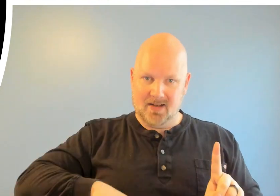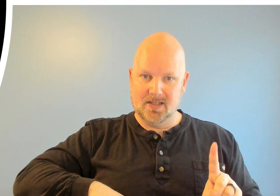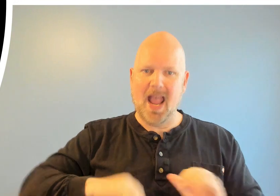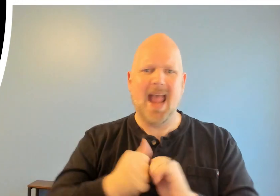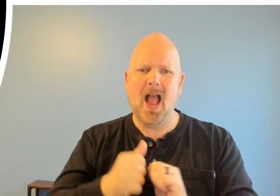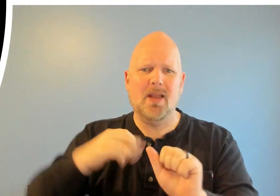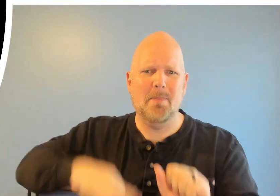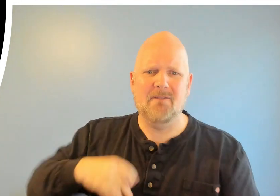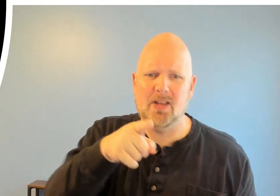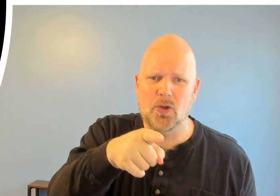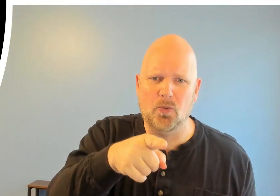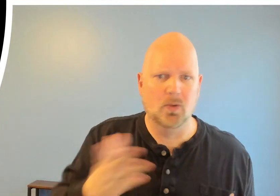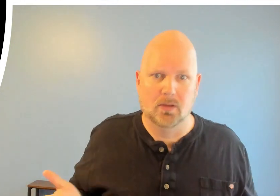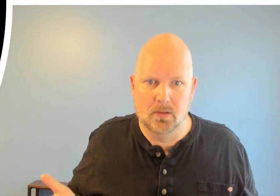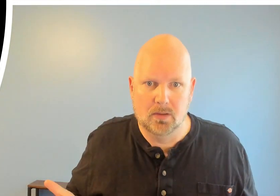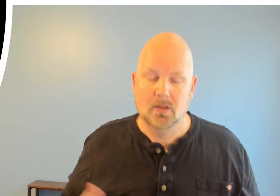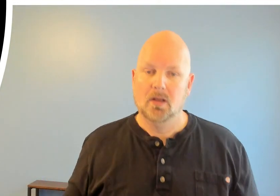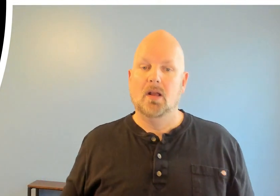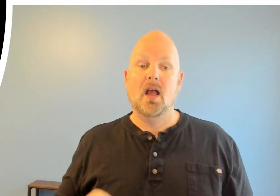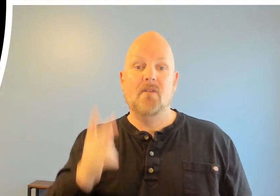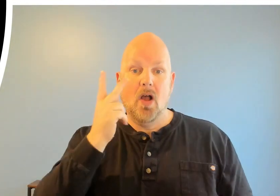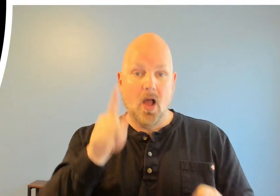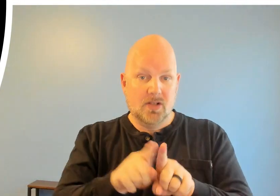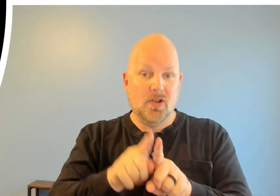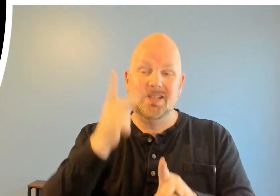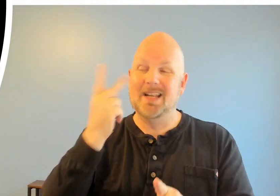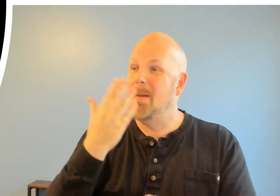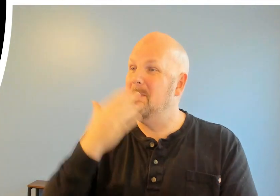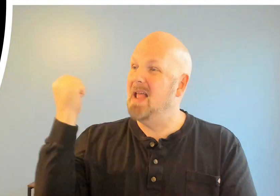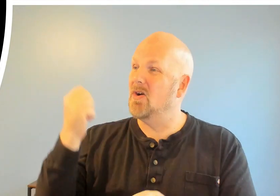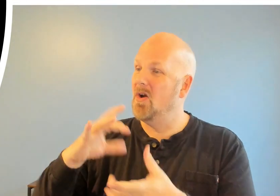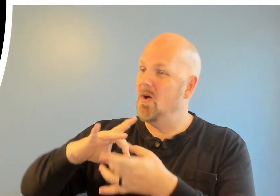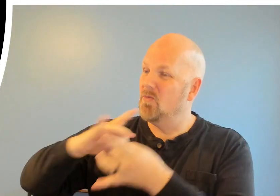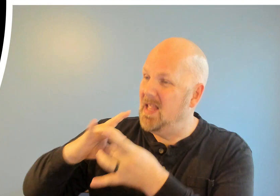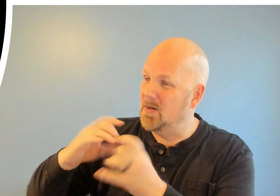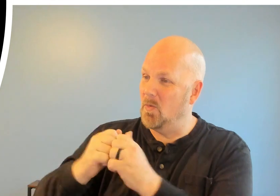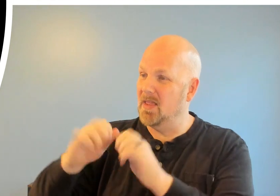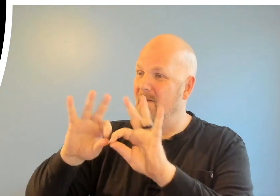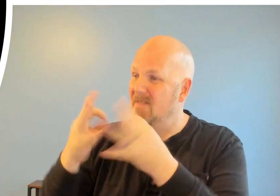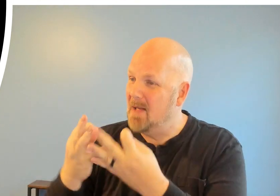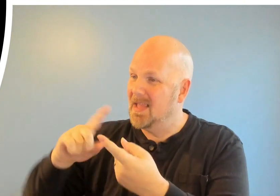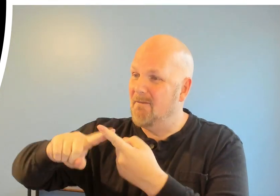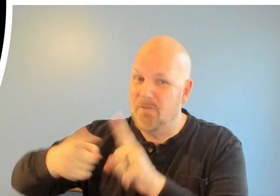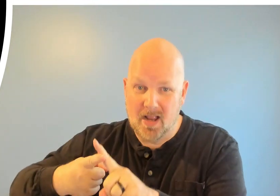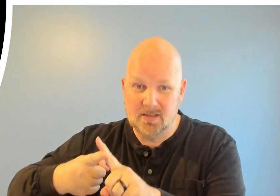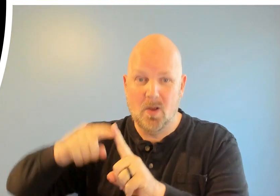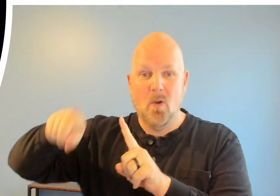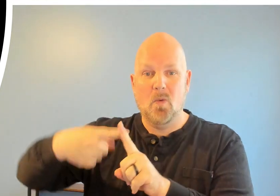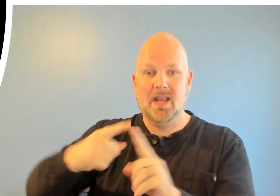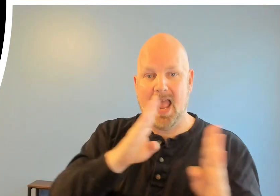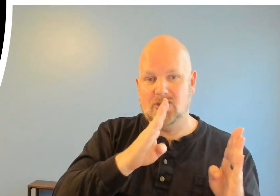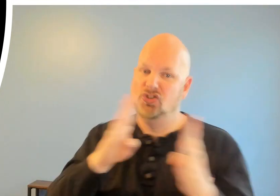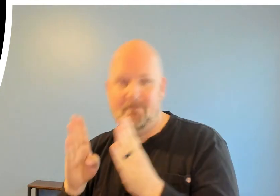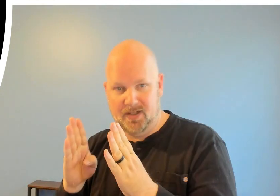you. I also saw dramatic increases in better relationships with family and friends as